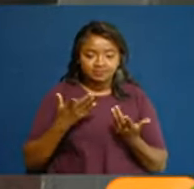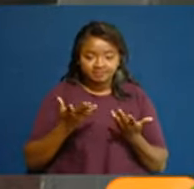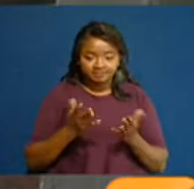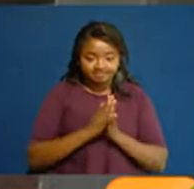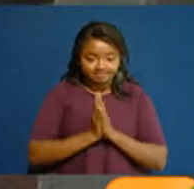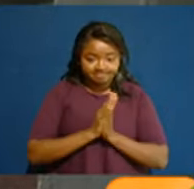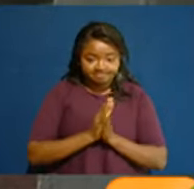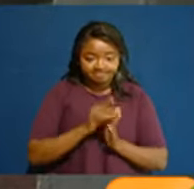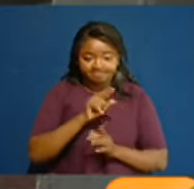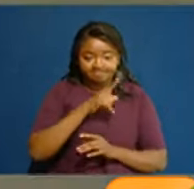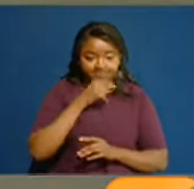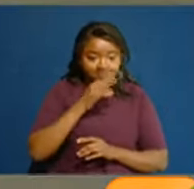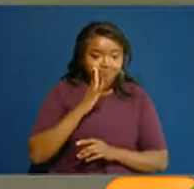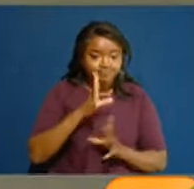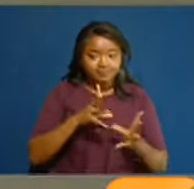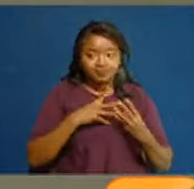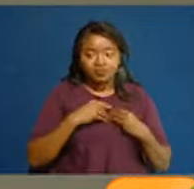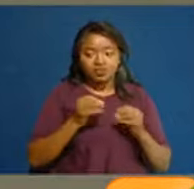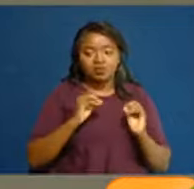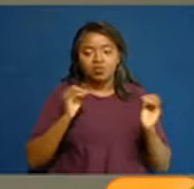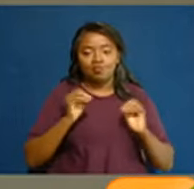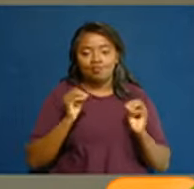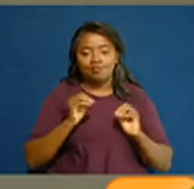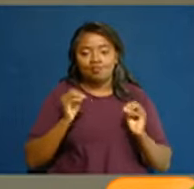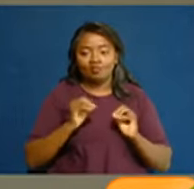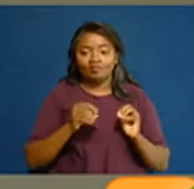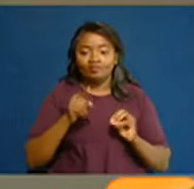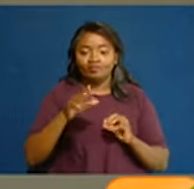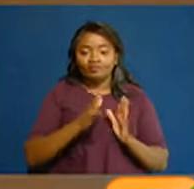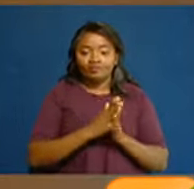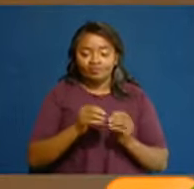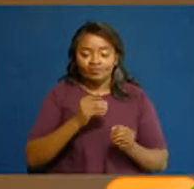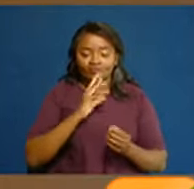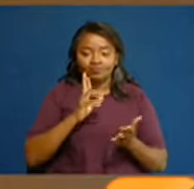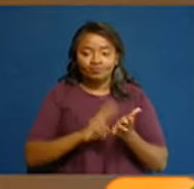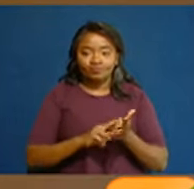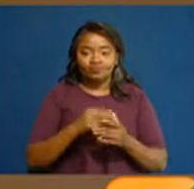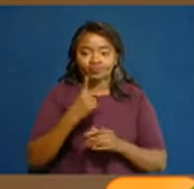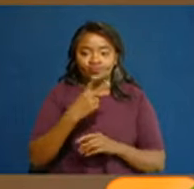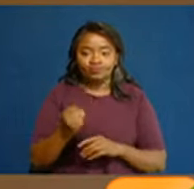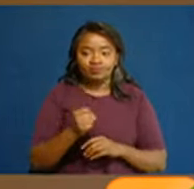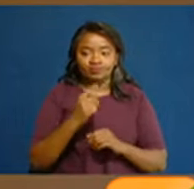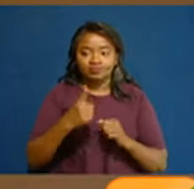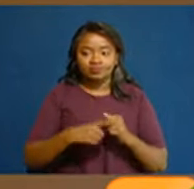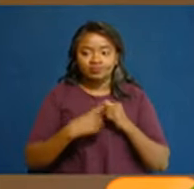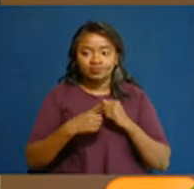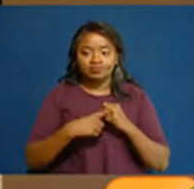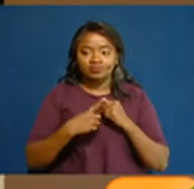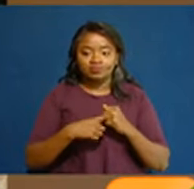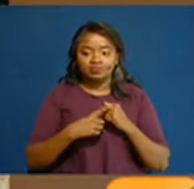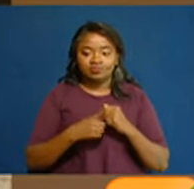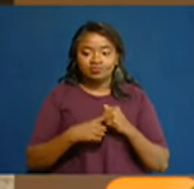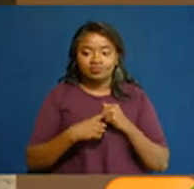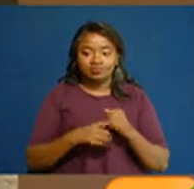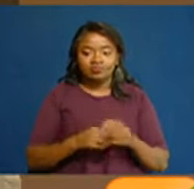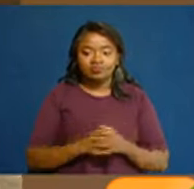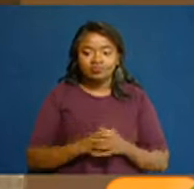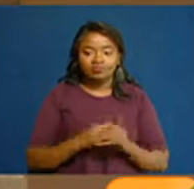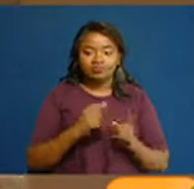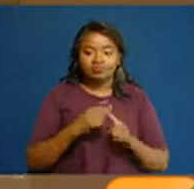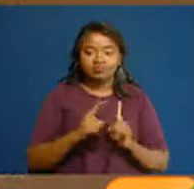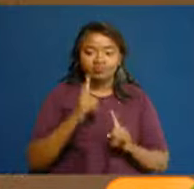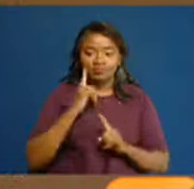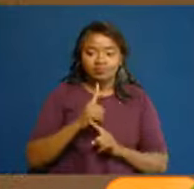her parents have dismissed. This incident was reported on 25th June 2024. According to witnesses, Sarah was